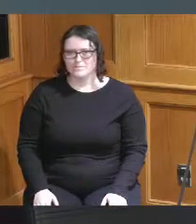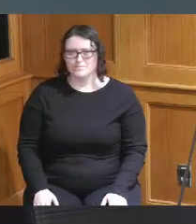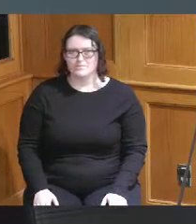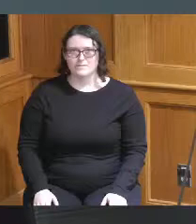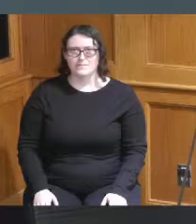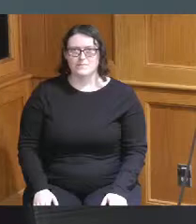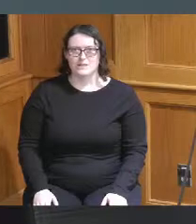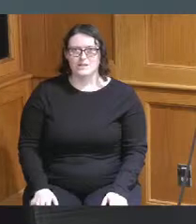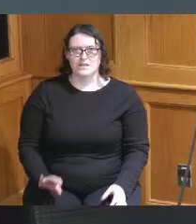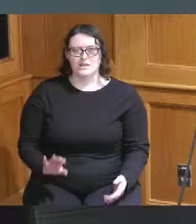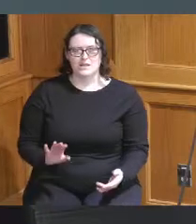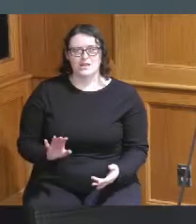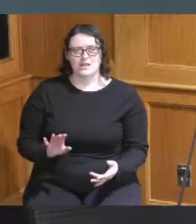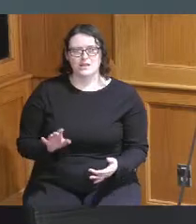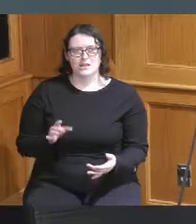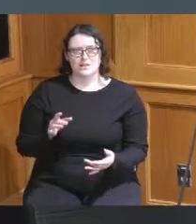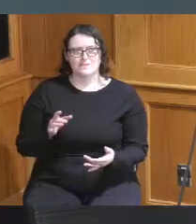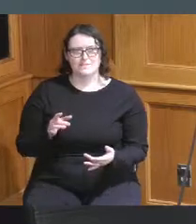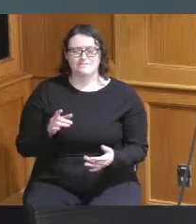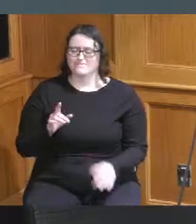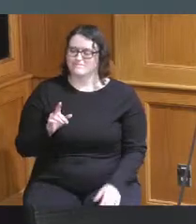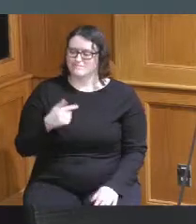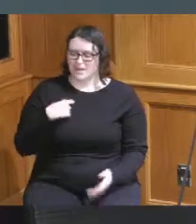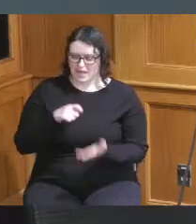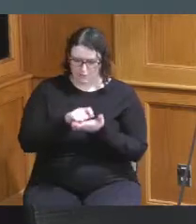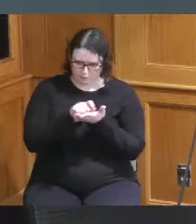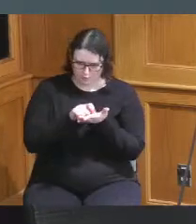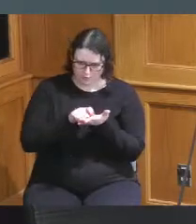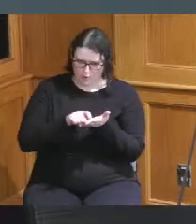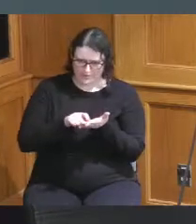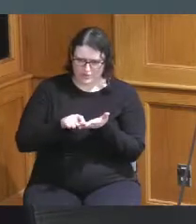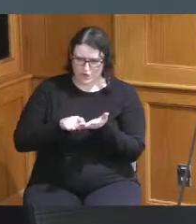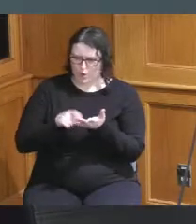How would we, I wrote another point, I scribbled all over, but